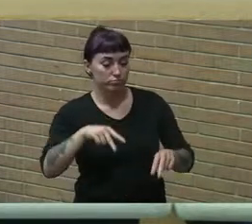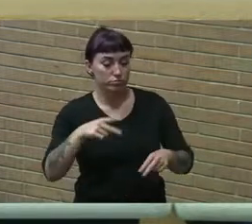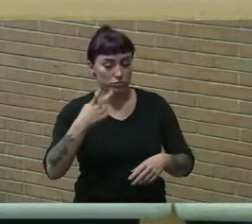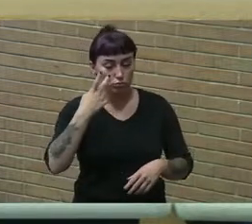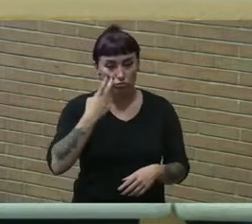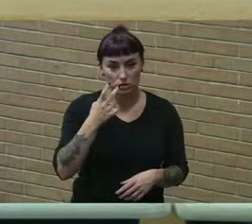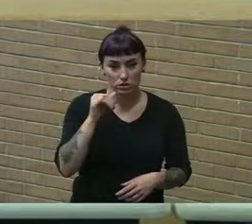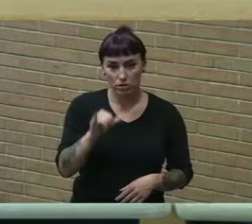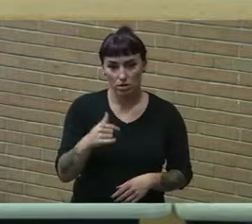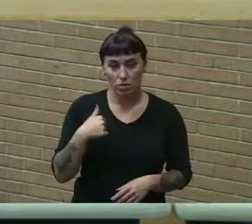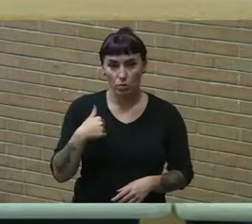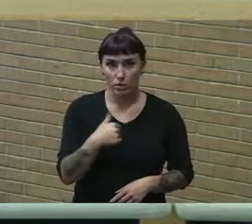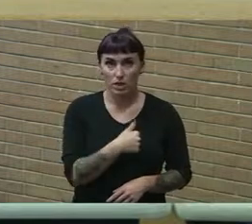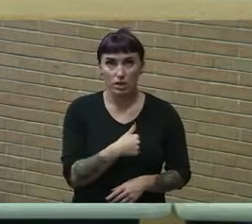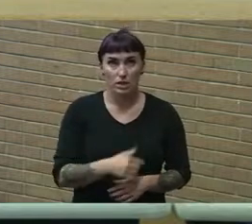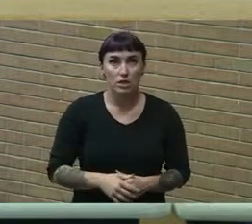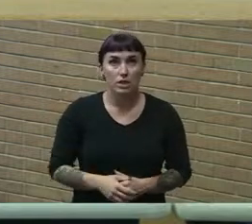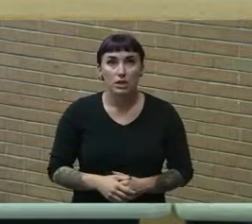see that we are